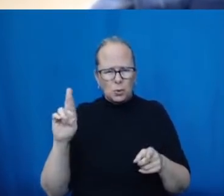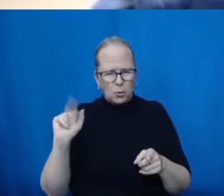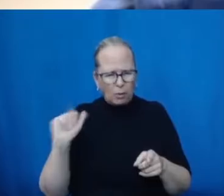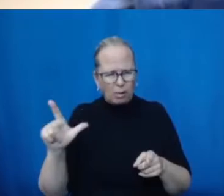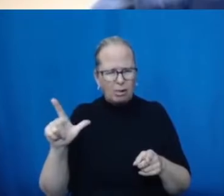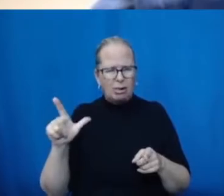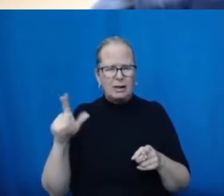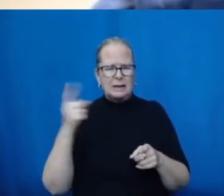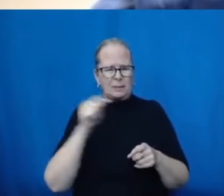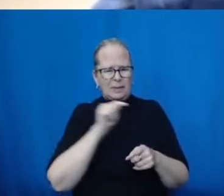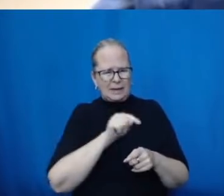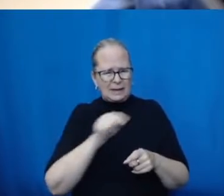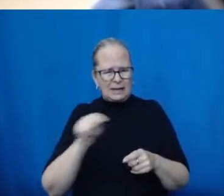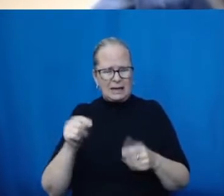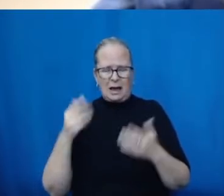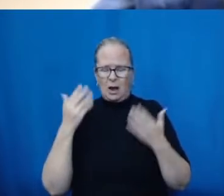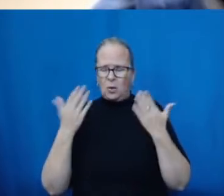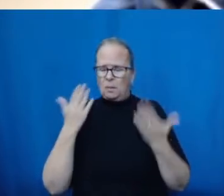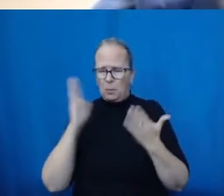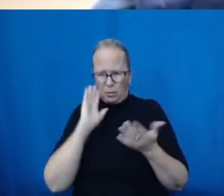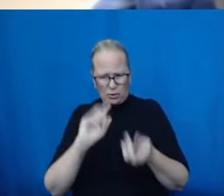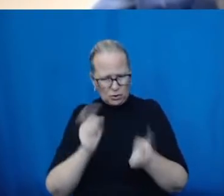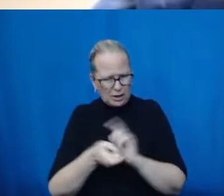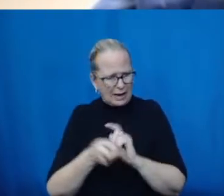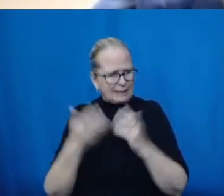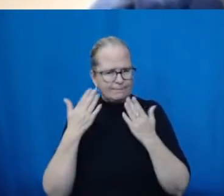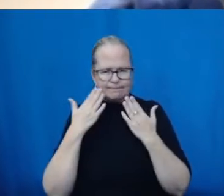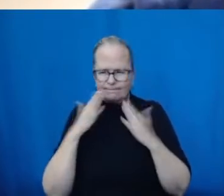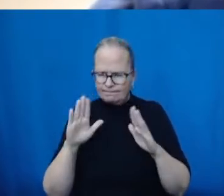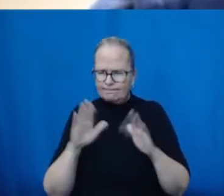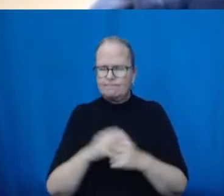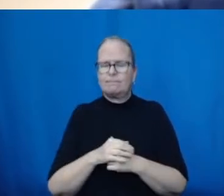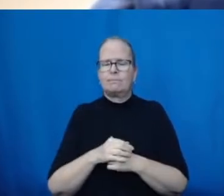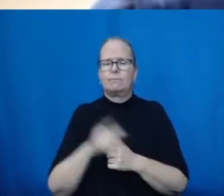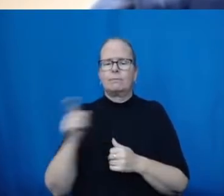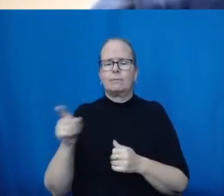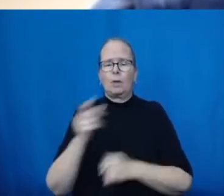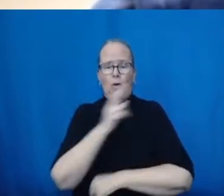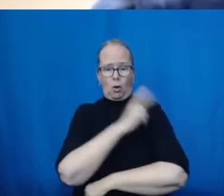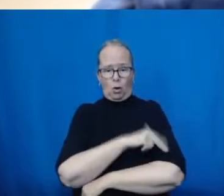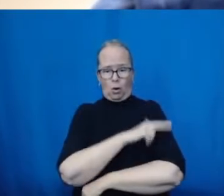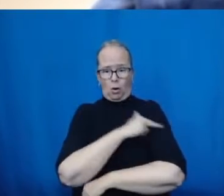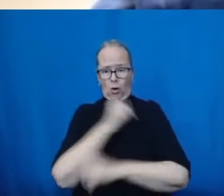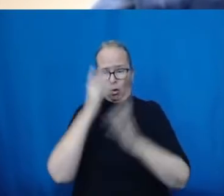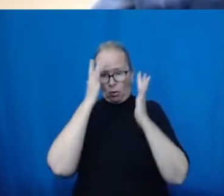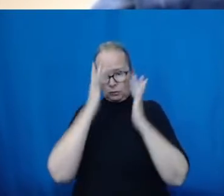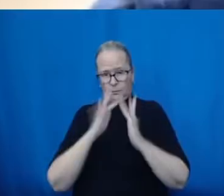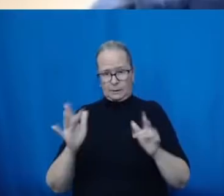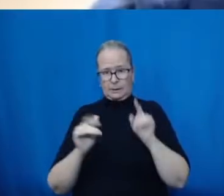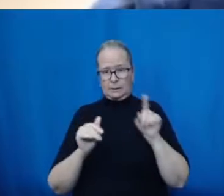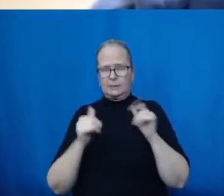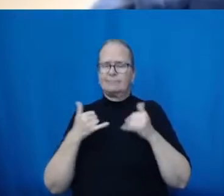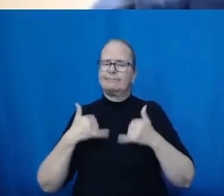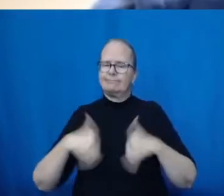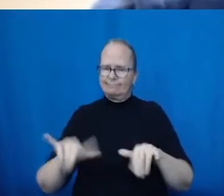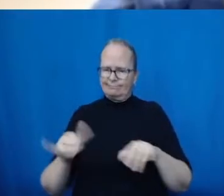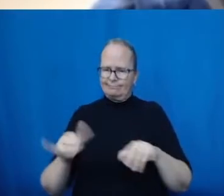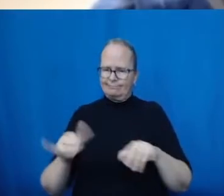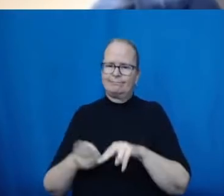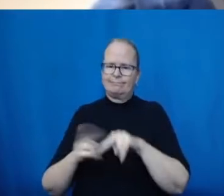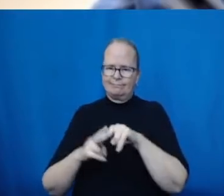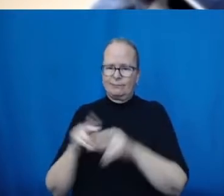to climb, about an increase of 20 each day for the last couple of days. As people have noted, has seen me note before, there's always a lot